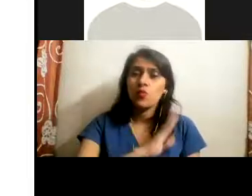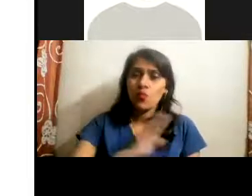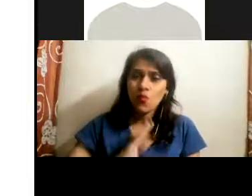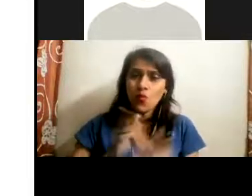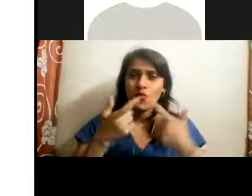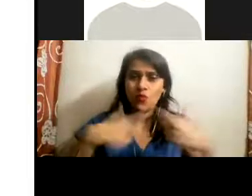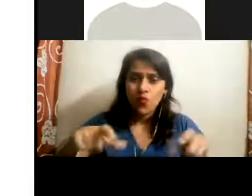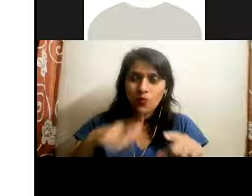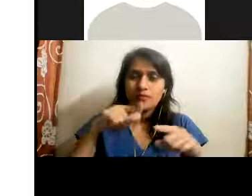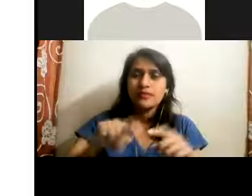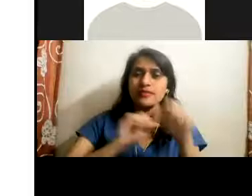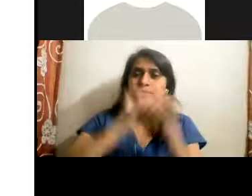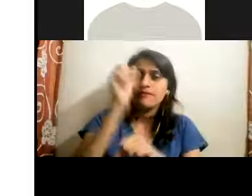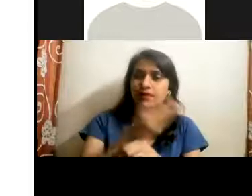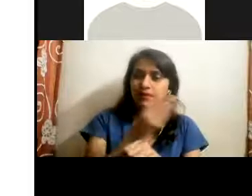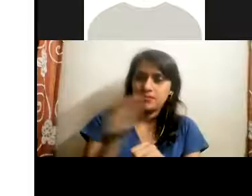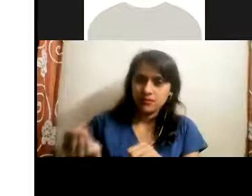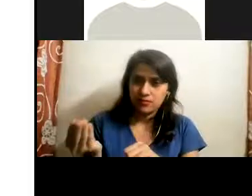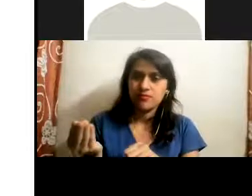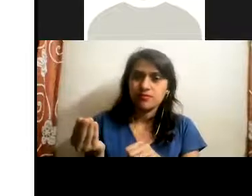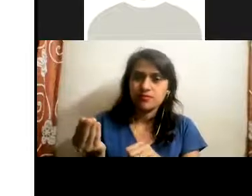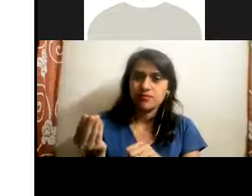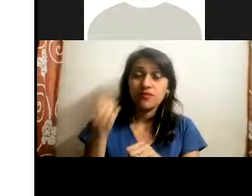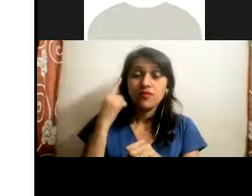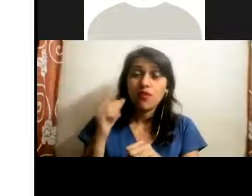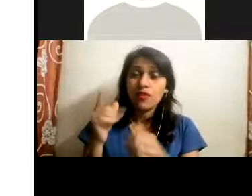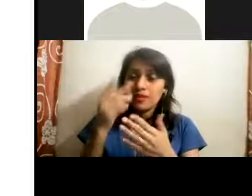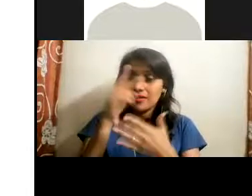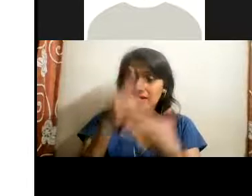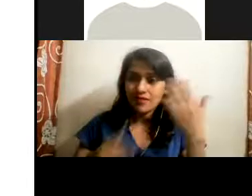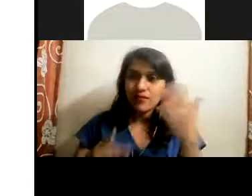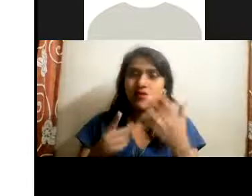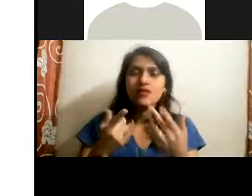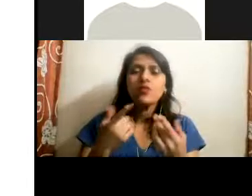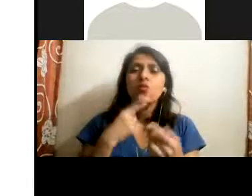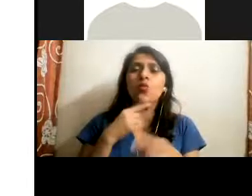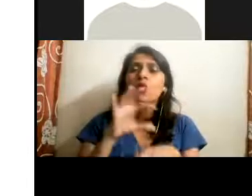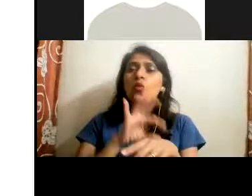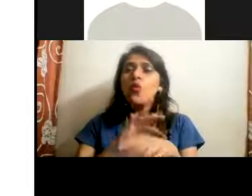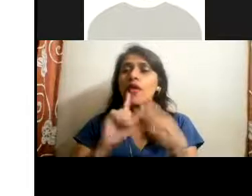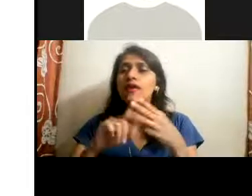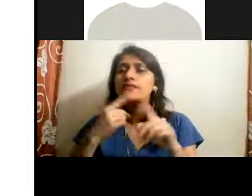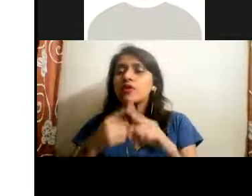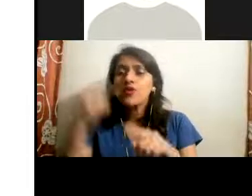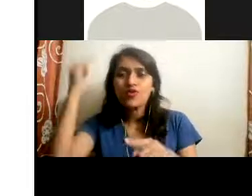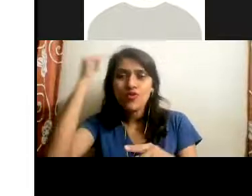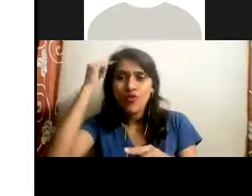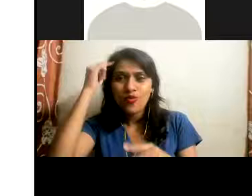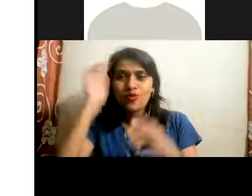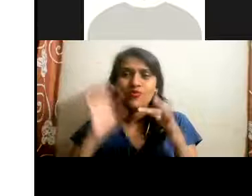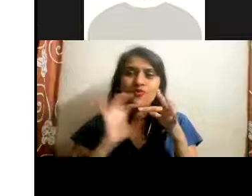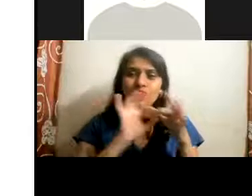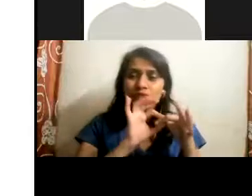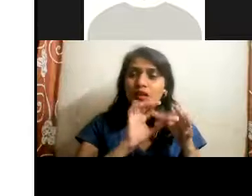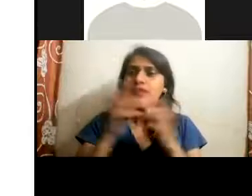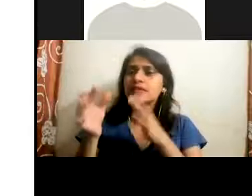disability certificate, the inclusion of these specialists like hematologists or neurologists are not really mentioned